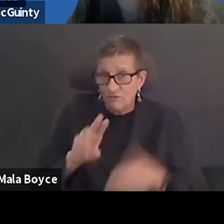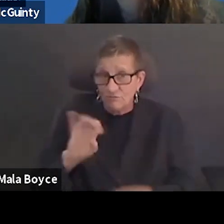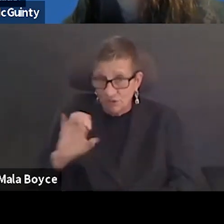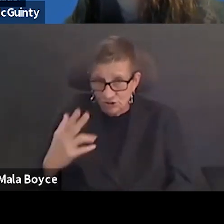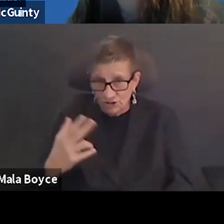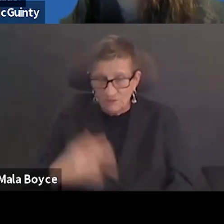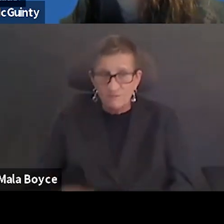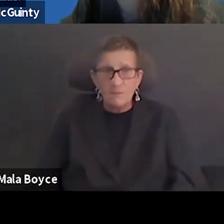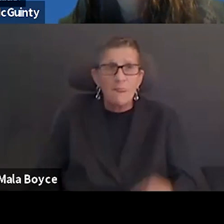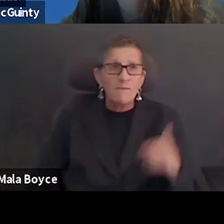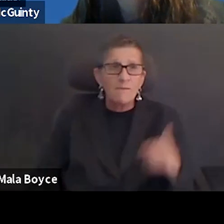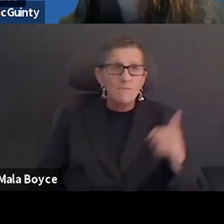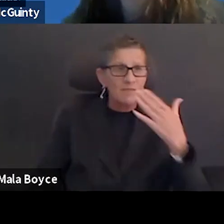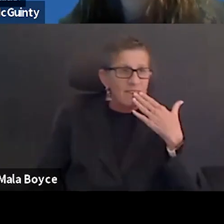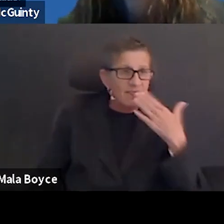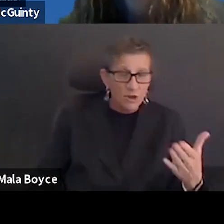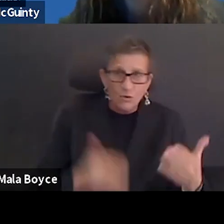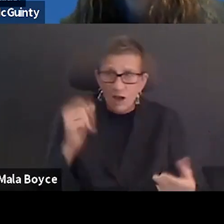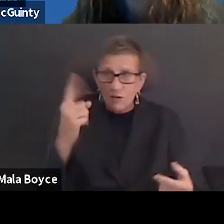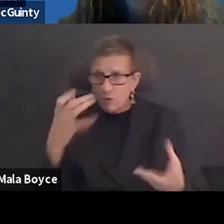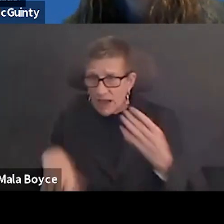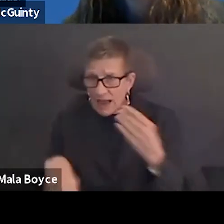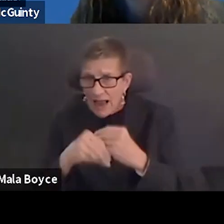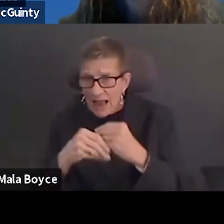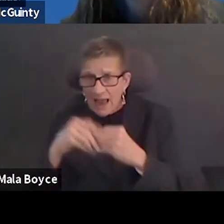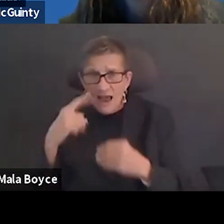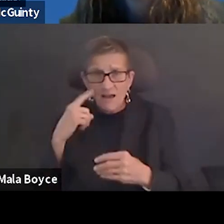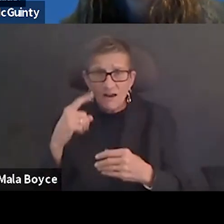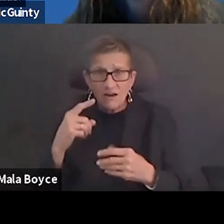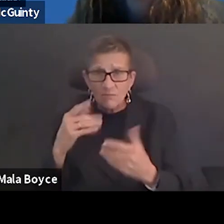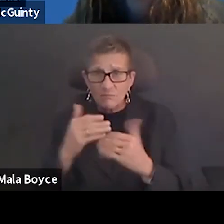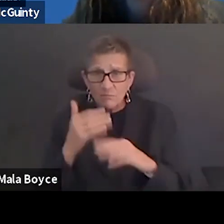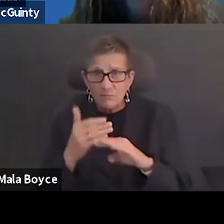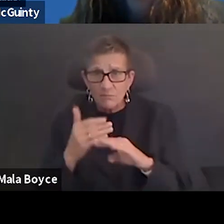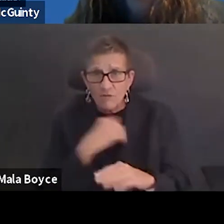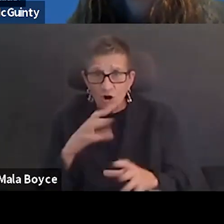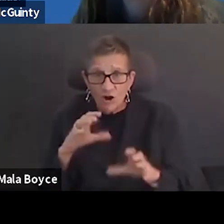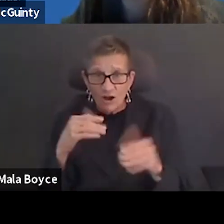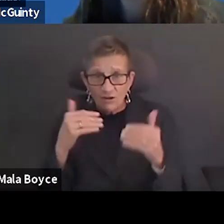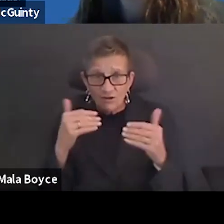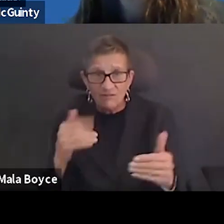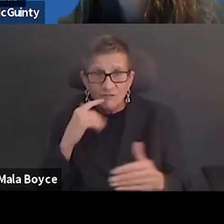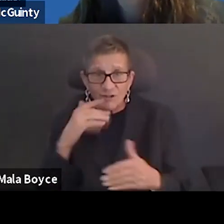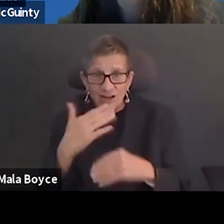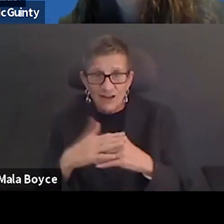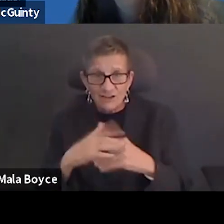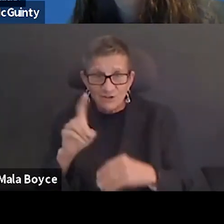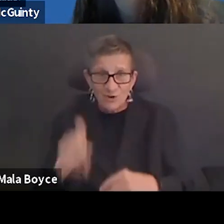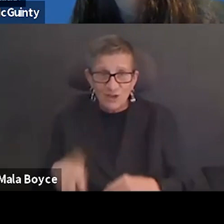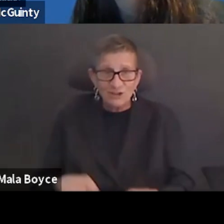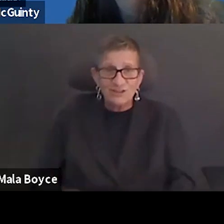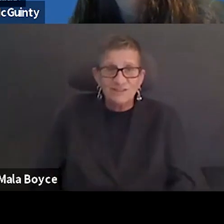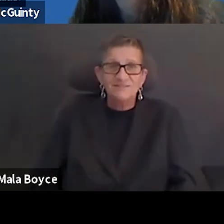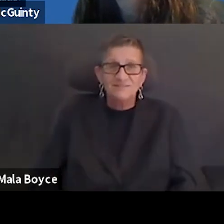Thank you. Anyone want to add to that before I go to the next attendee question?